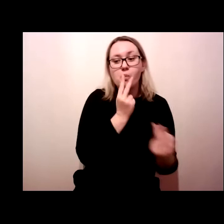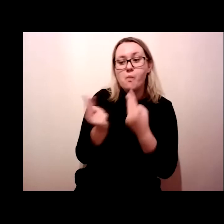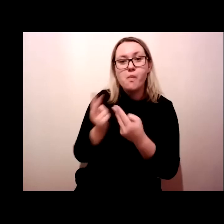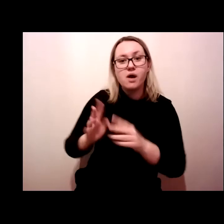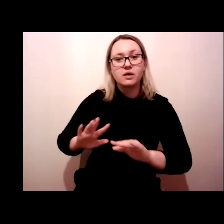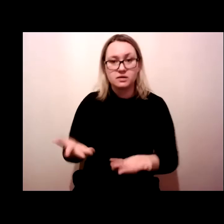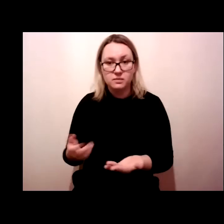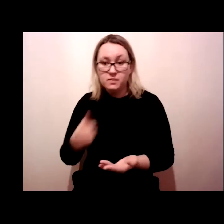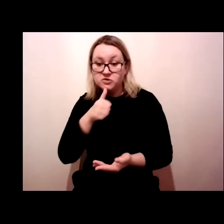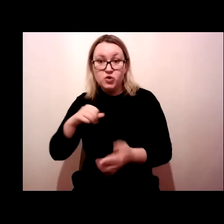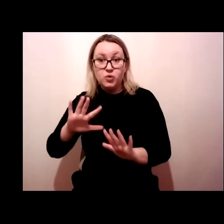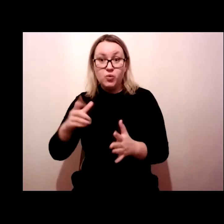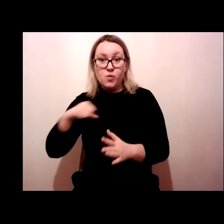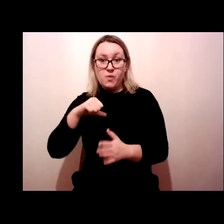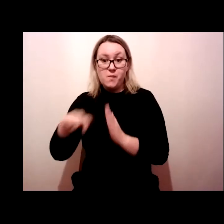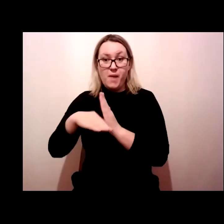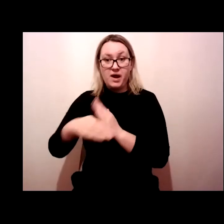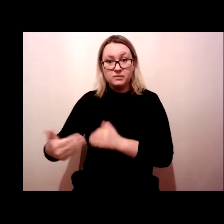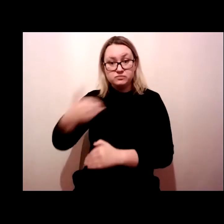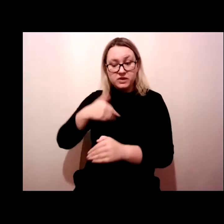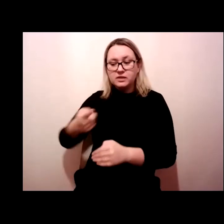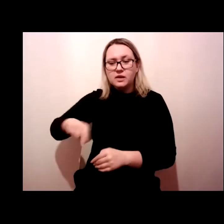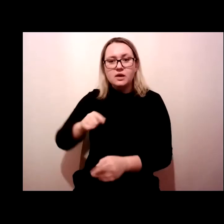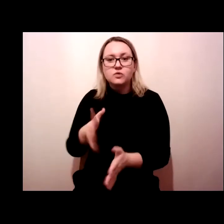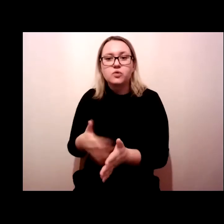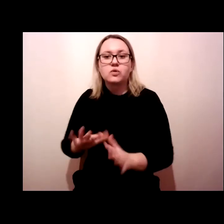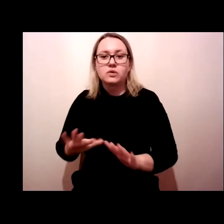is the exact